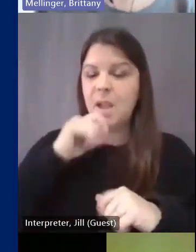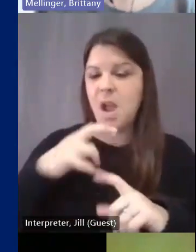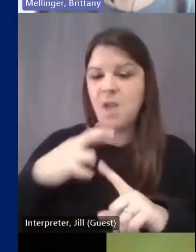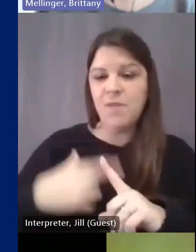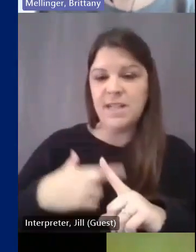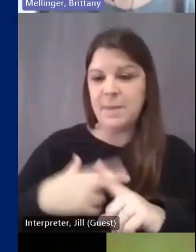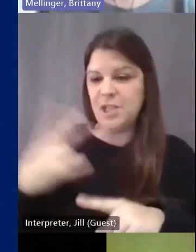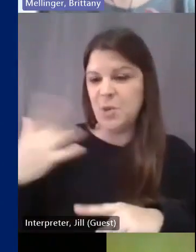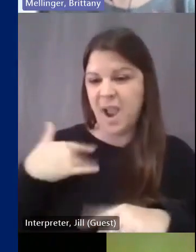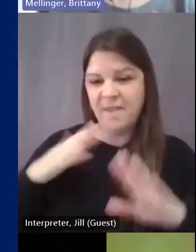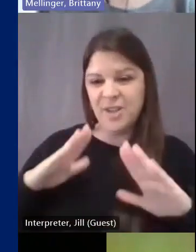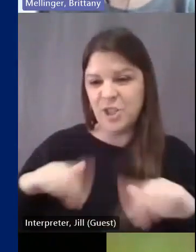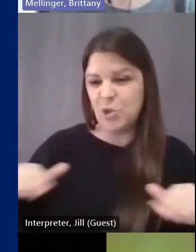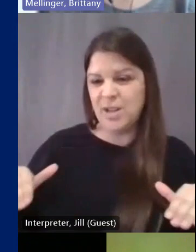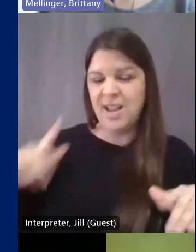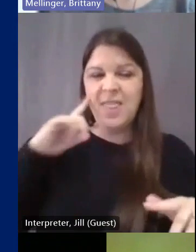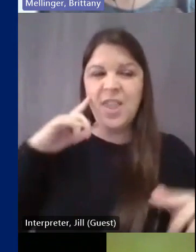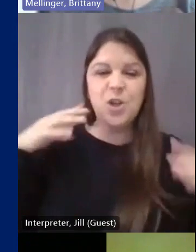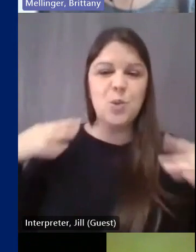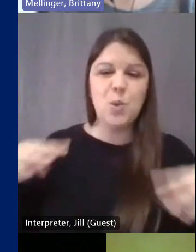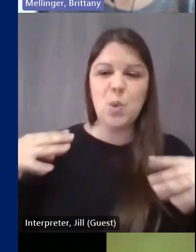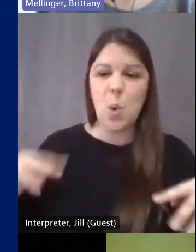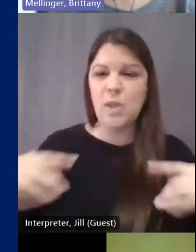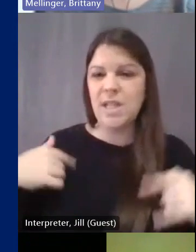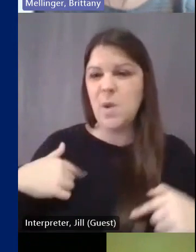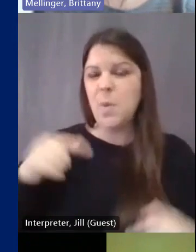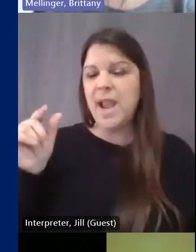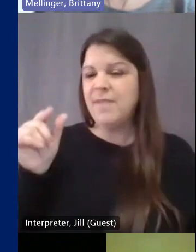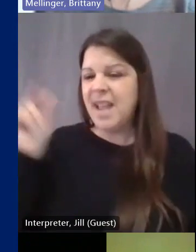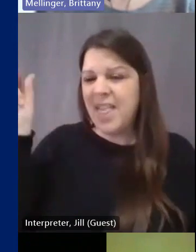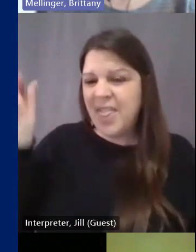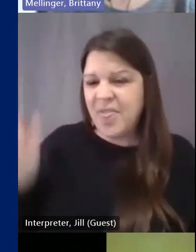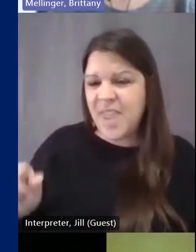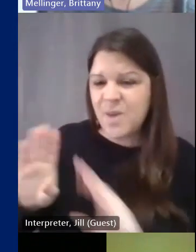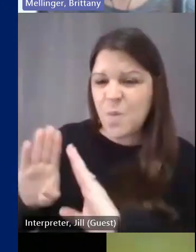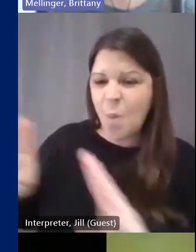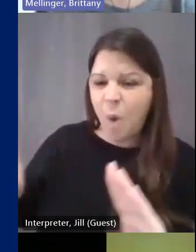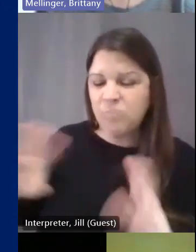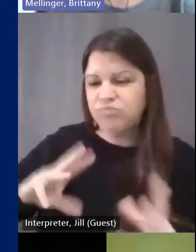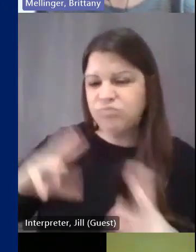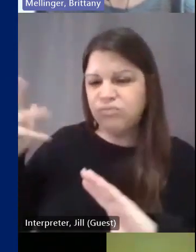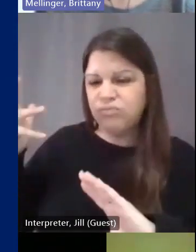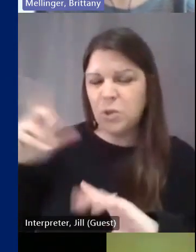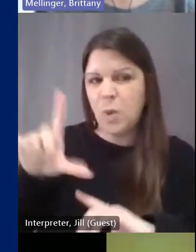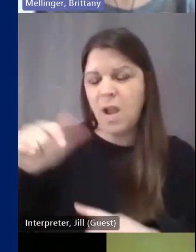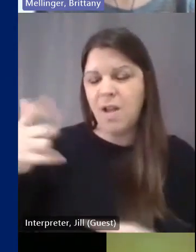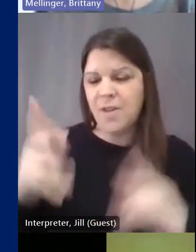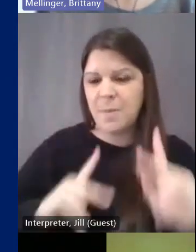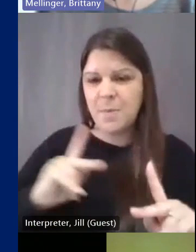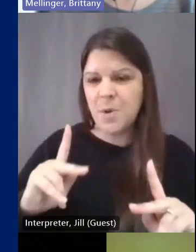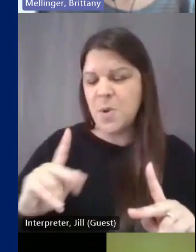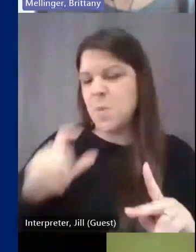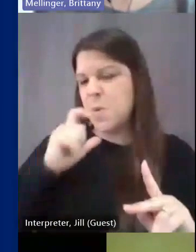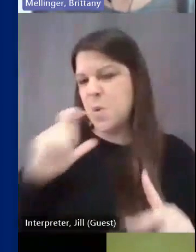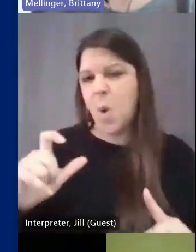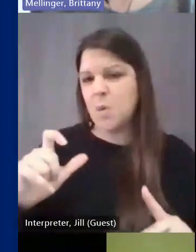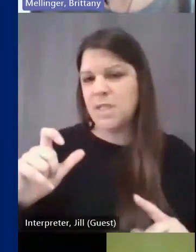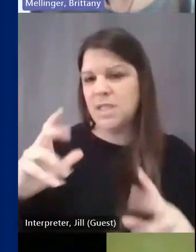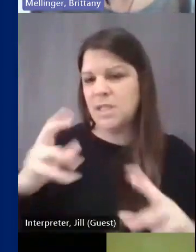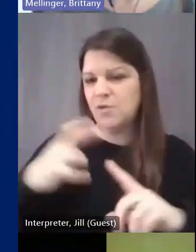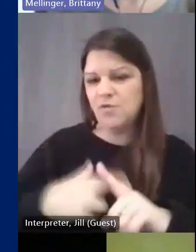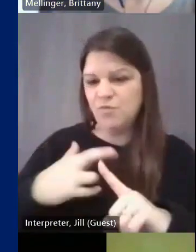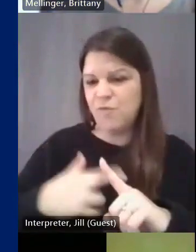because you have kids. They're going to be too noisy. We've got thin walls and it's going to be too disruptive to our other residents. So we're not going to rent